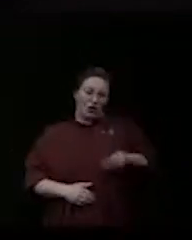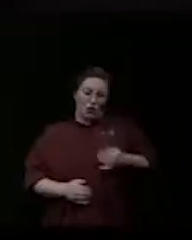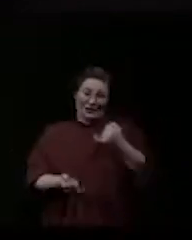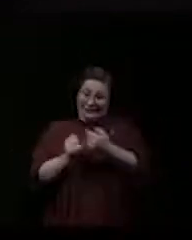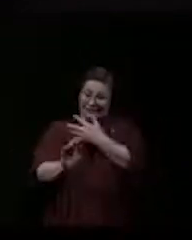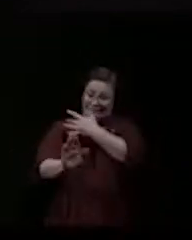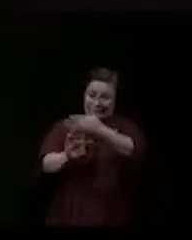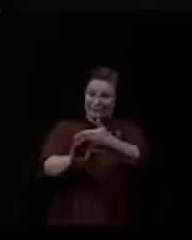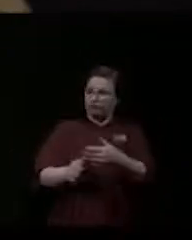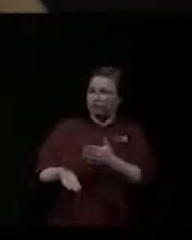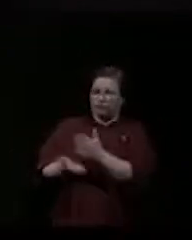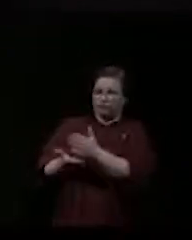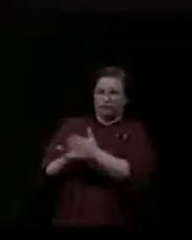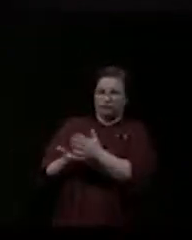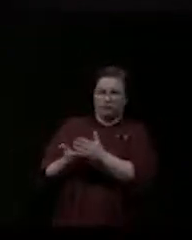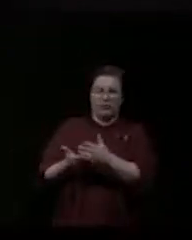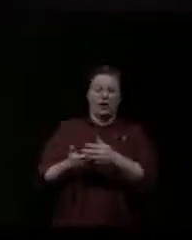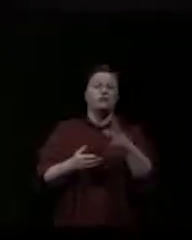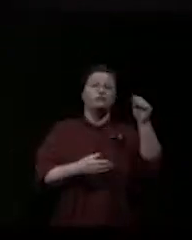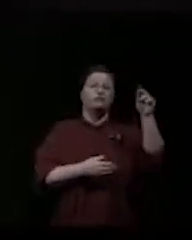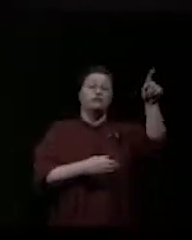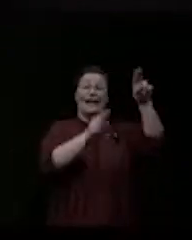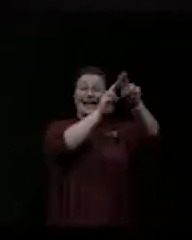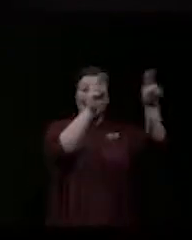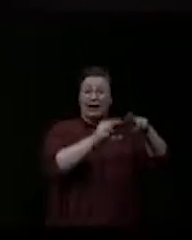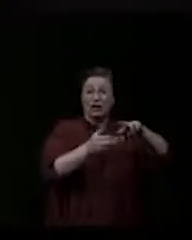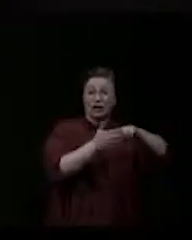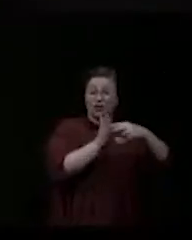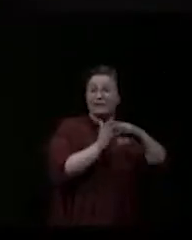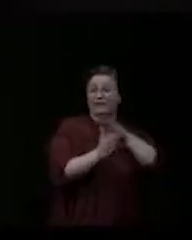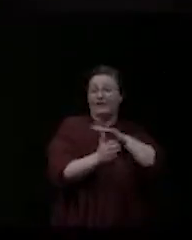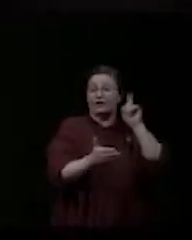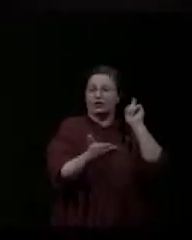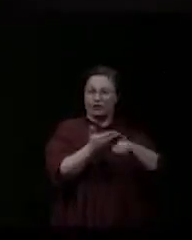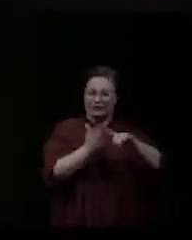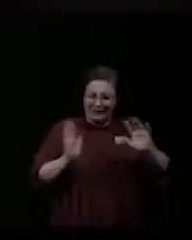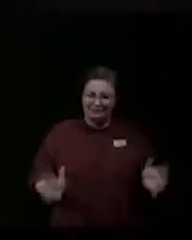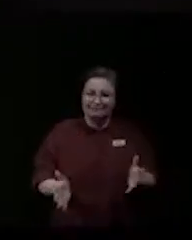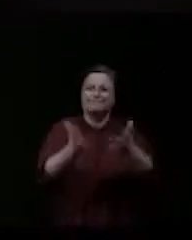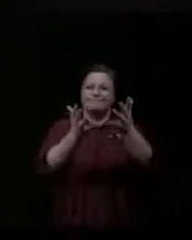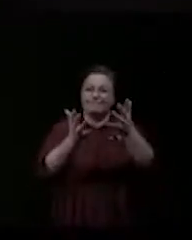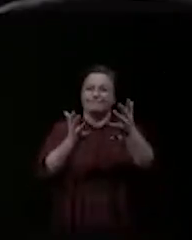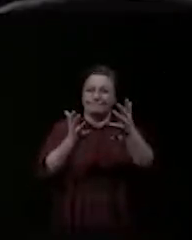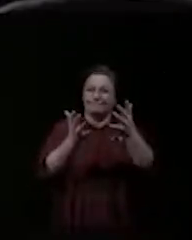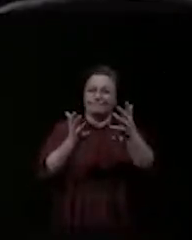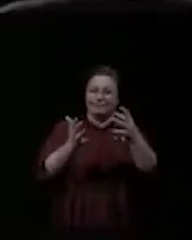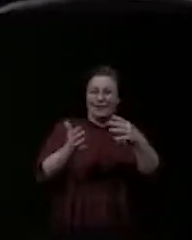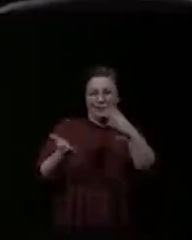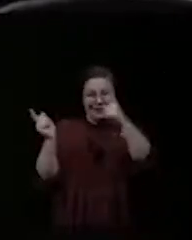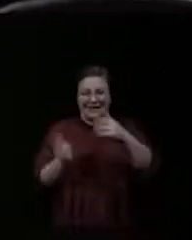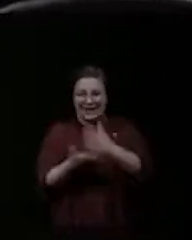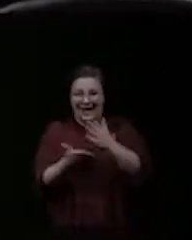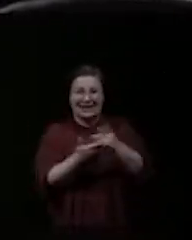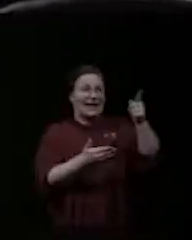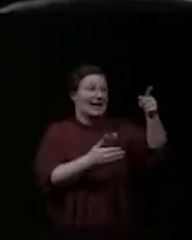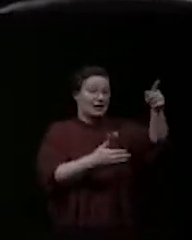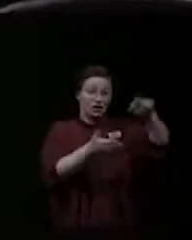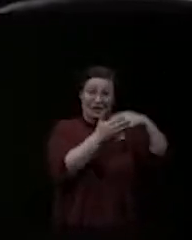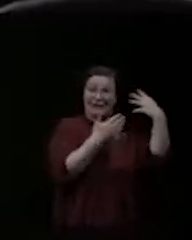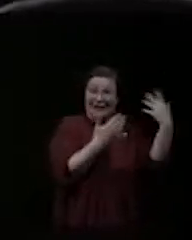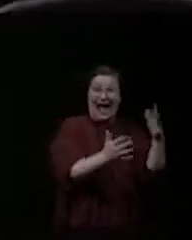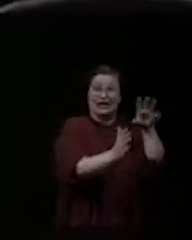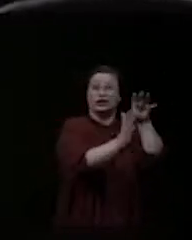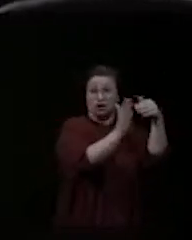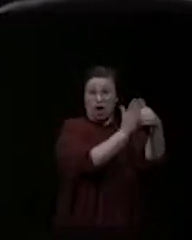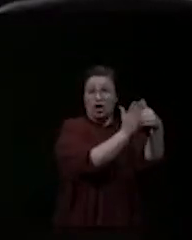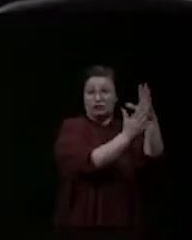the international system designed to protect and promote rights is badly damaged. But regardless of